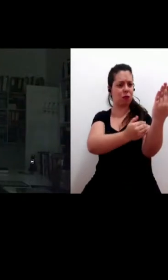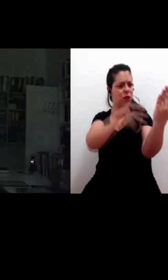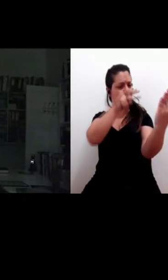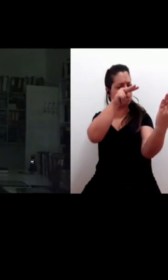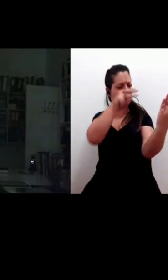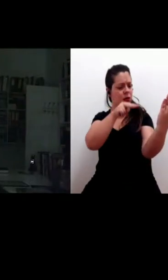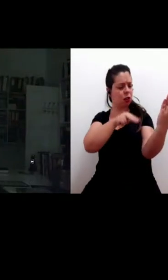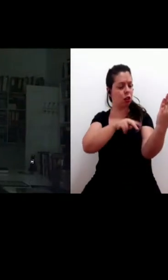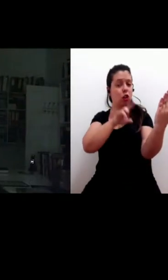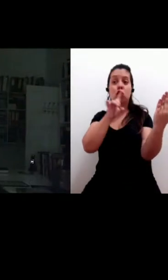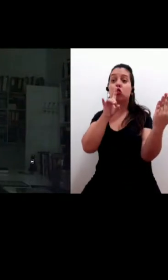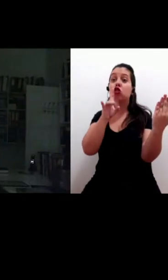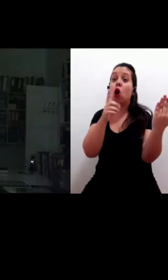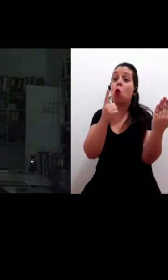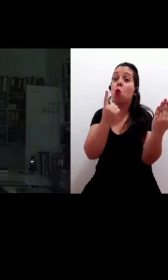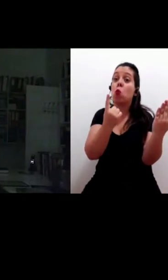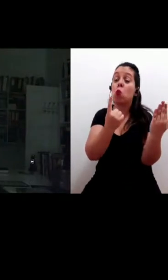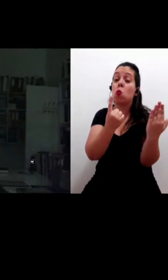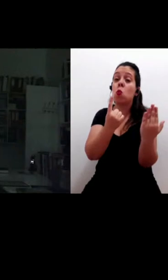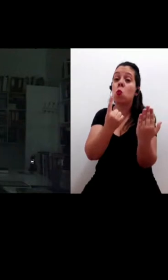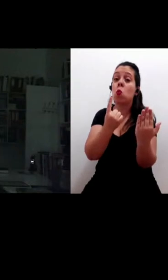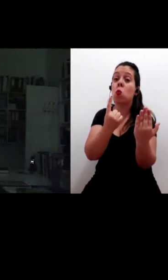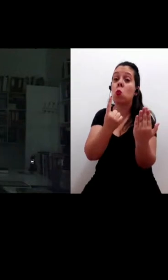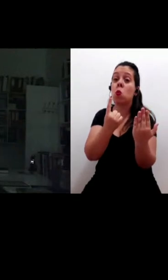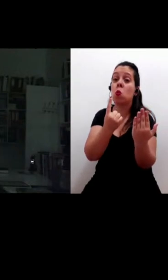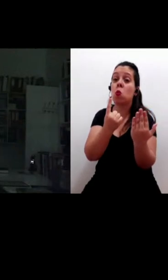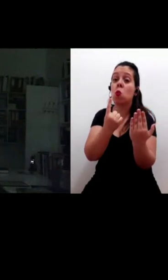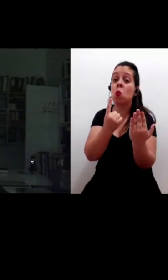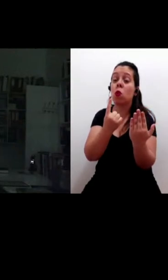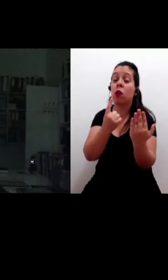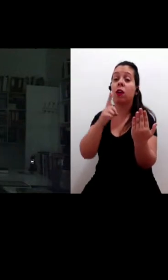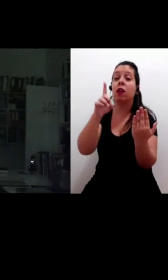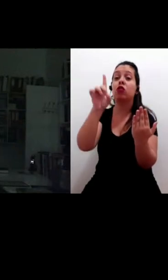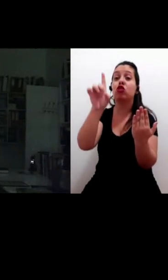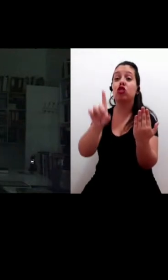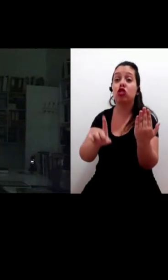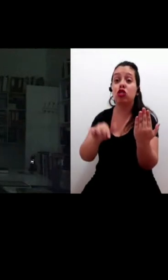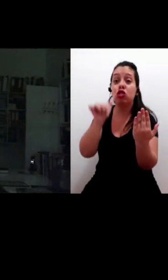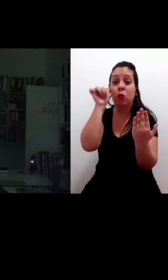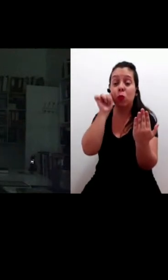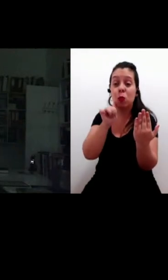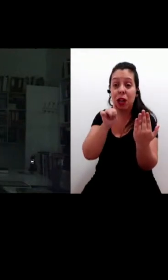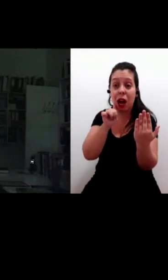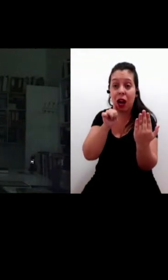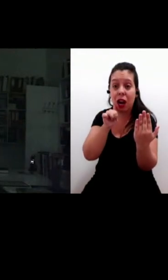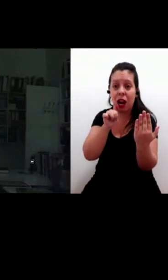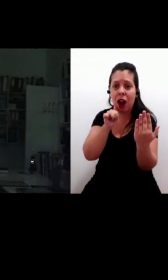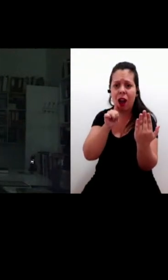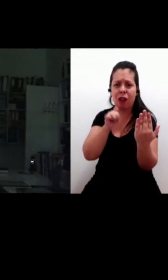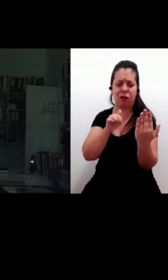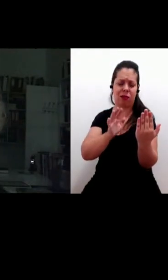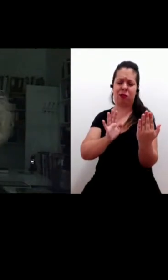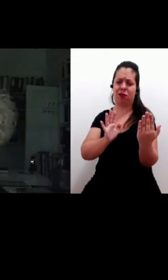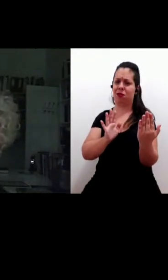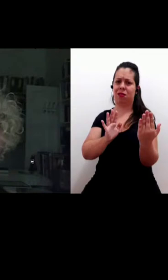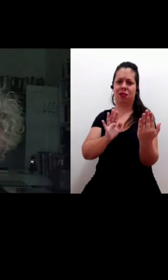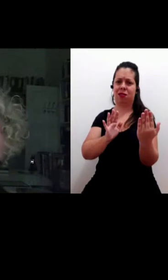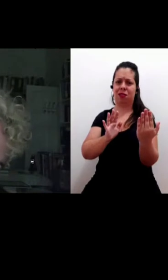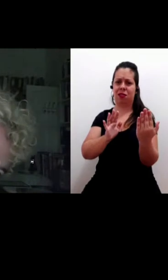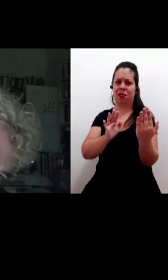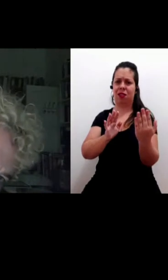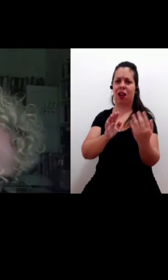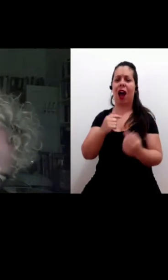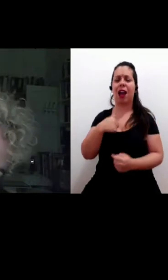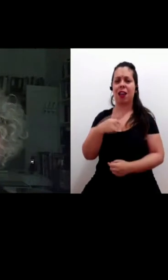woman. Mm-hmm. And that was not good. And I decided, and so that's 25 years ago, I decided not to make